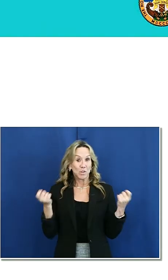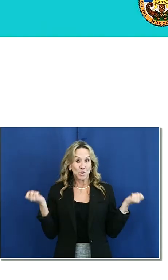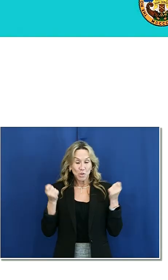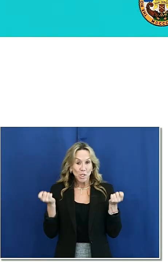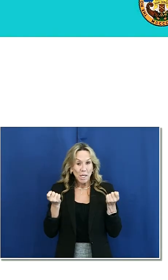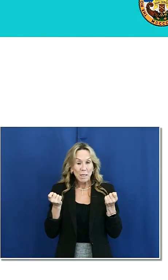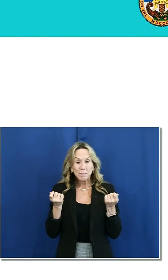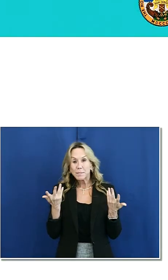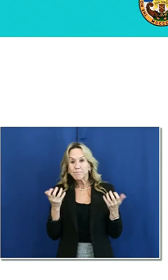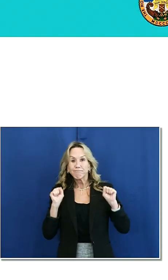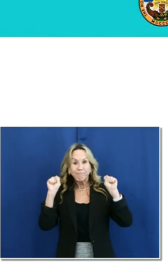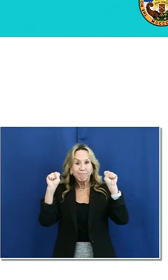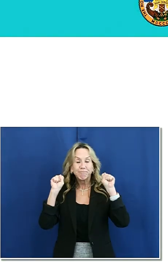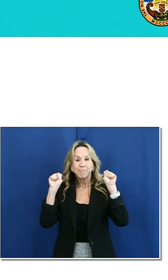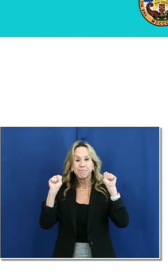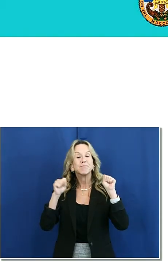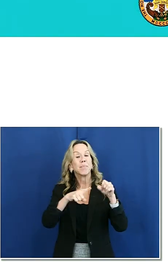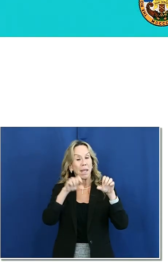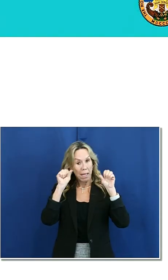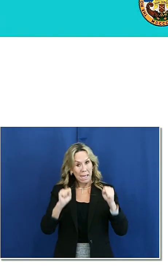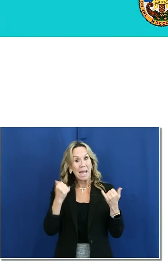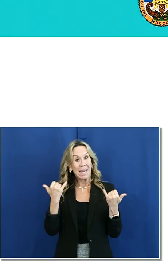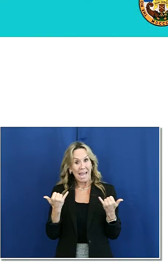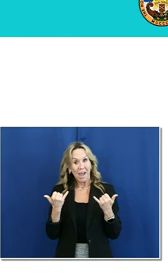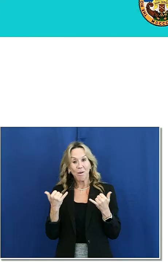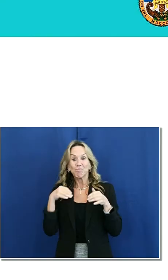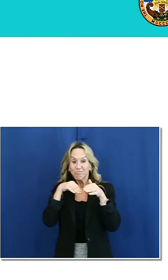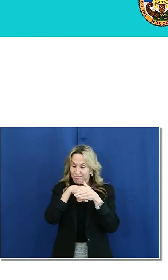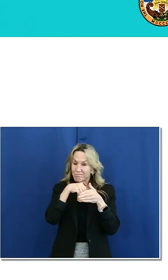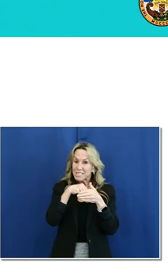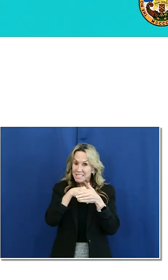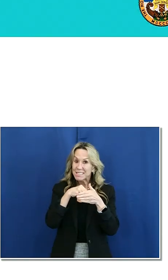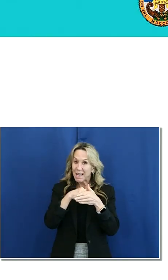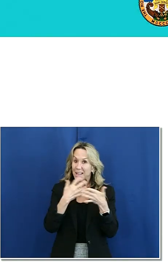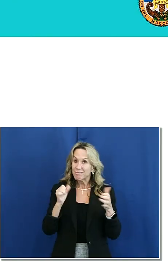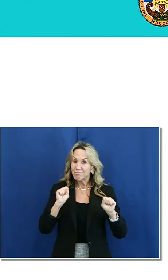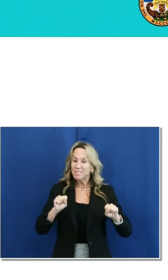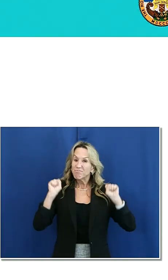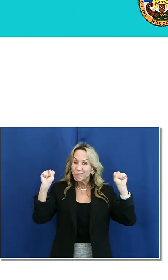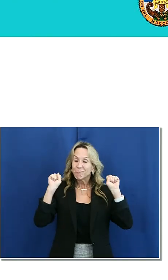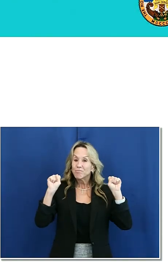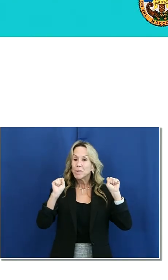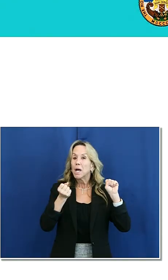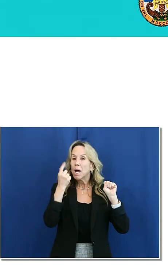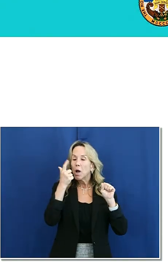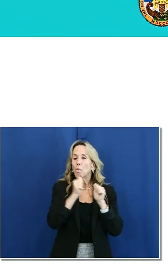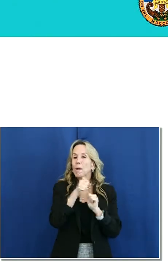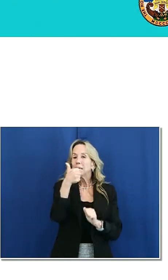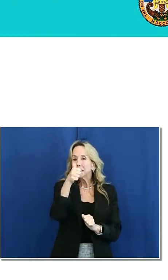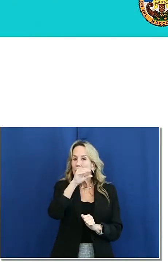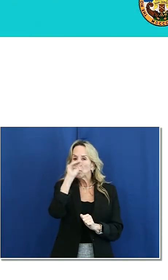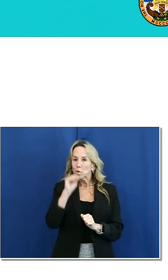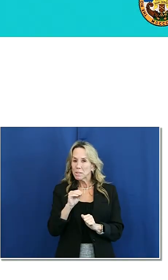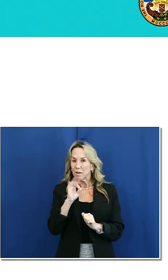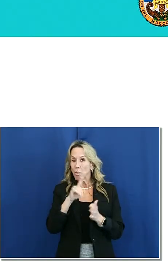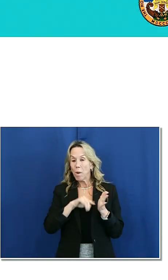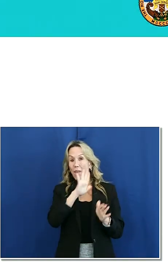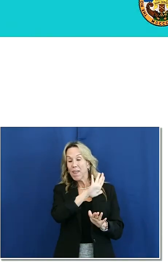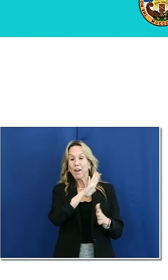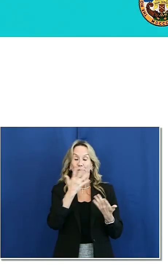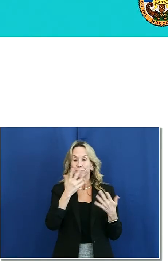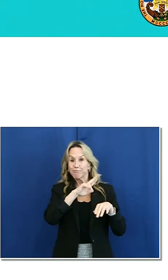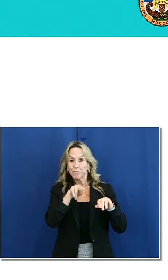fitness centers are allowed to conduct indoor operations with a maximum of 10% capacity.